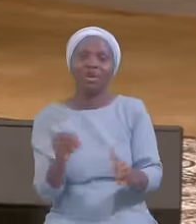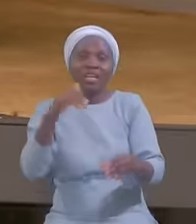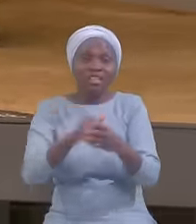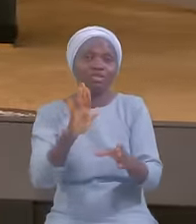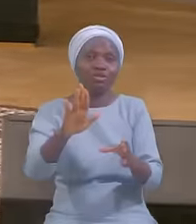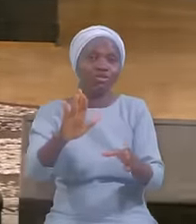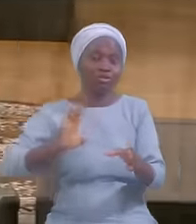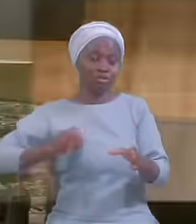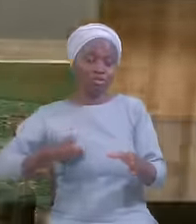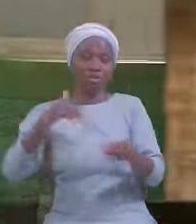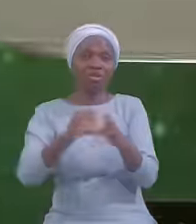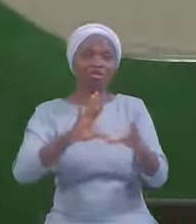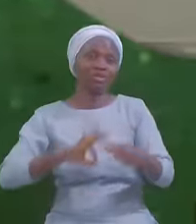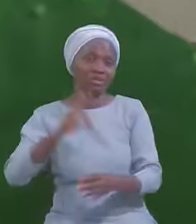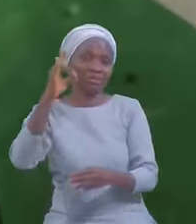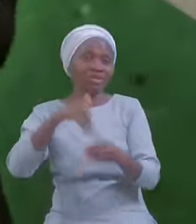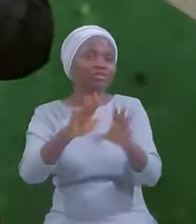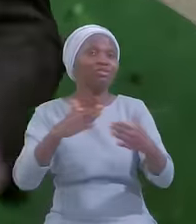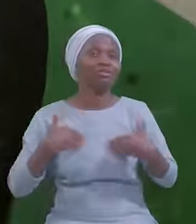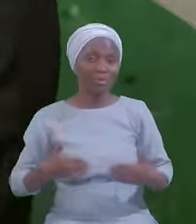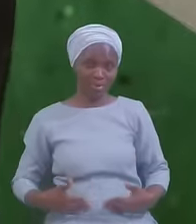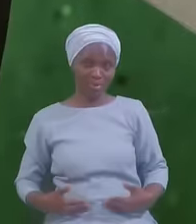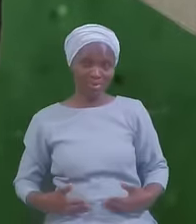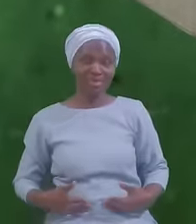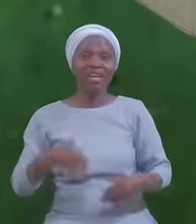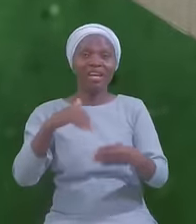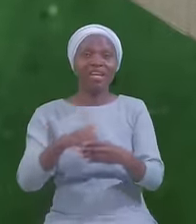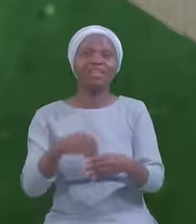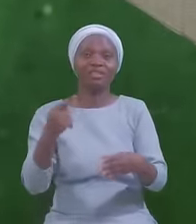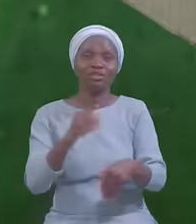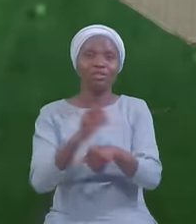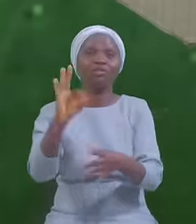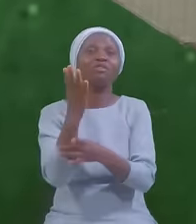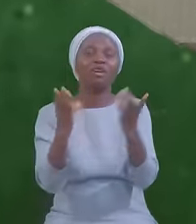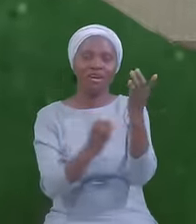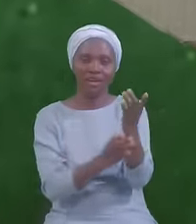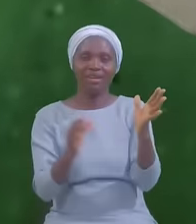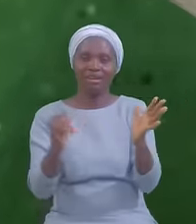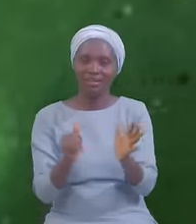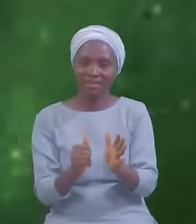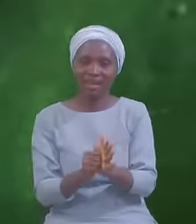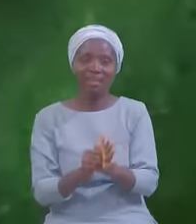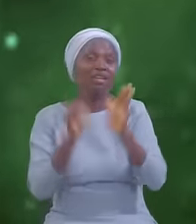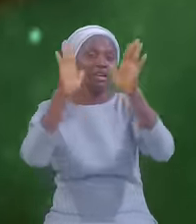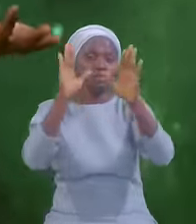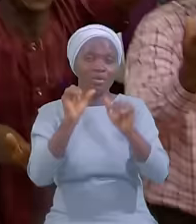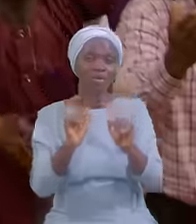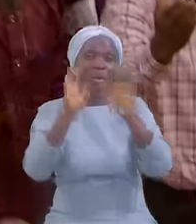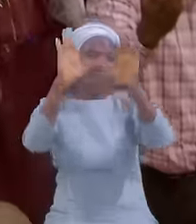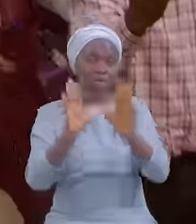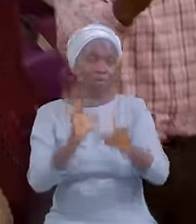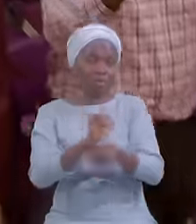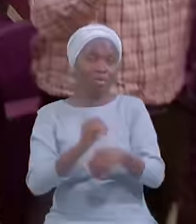spirit, in your body, in the work of your hand, that miracle has